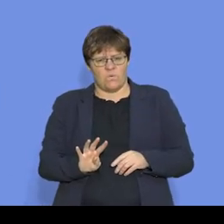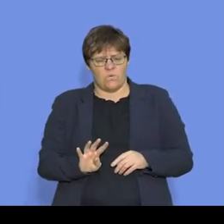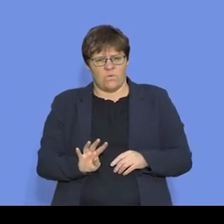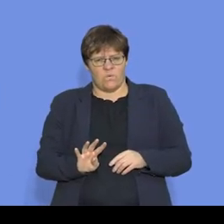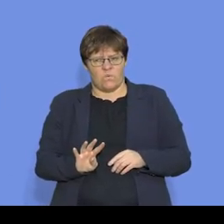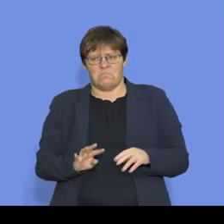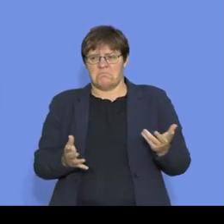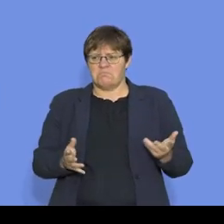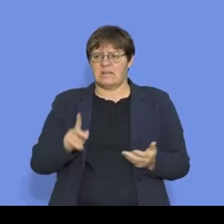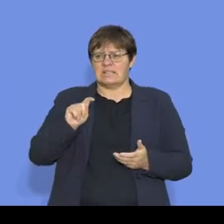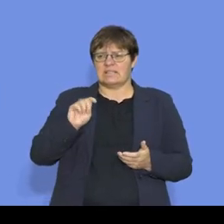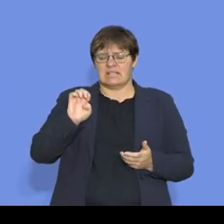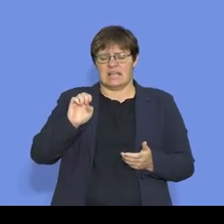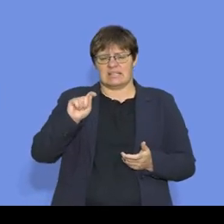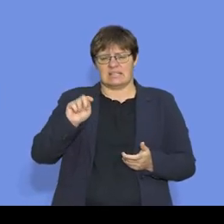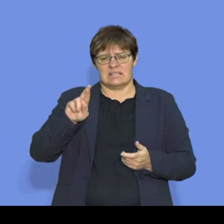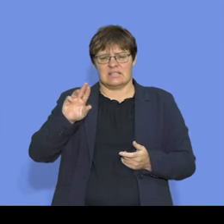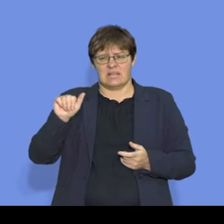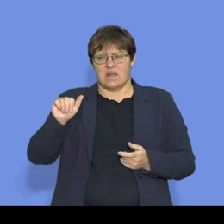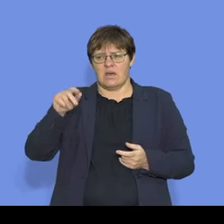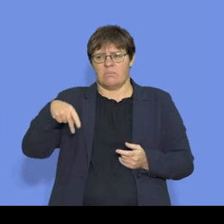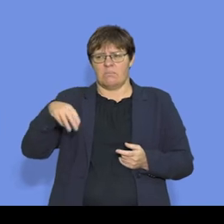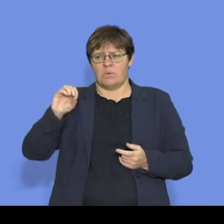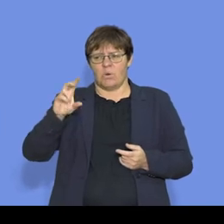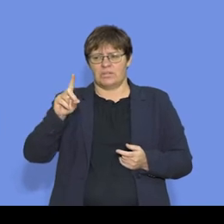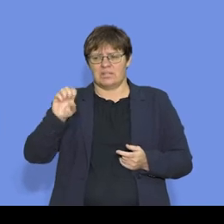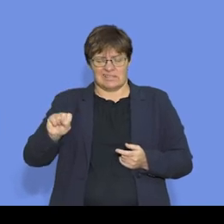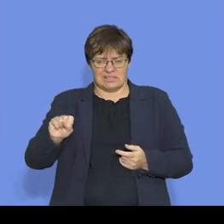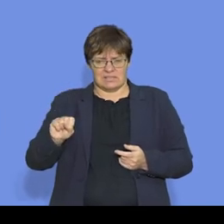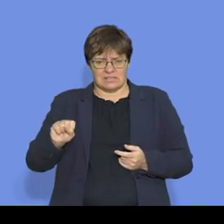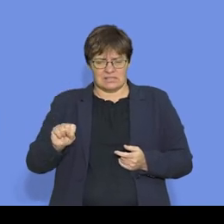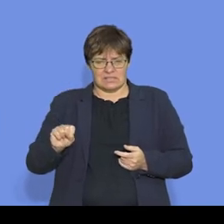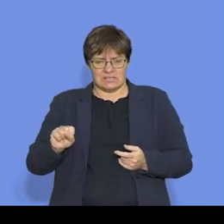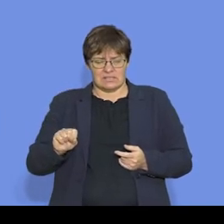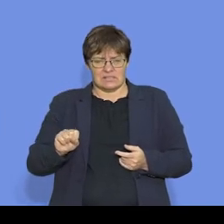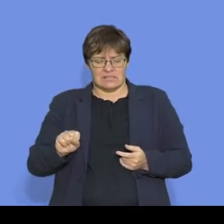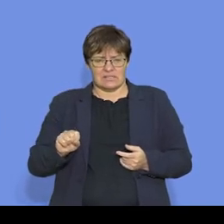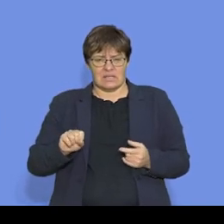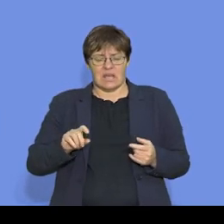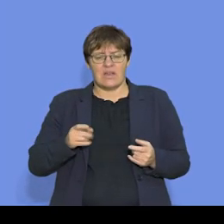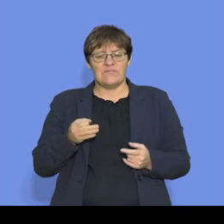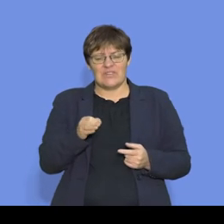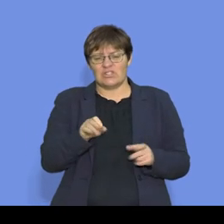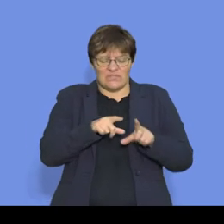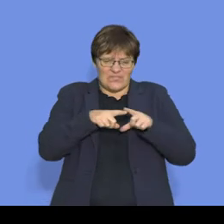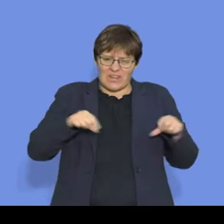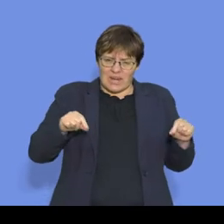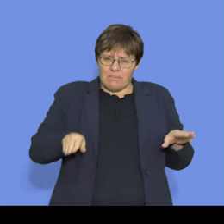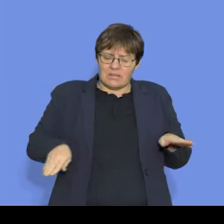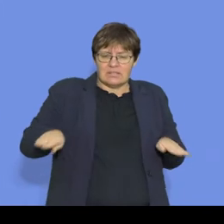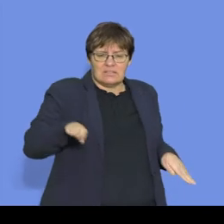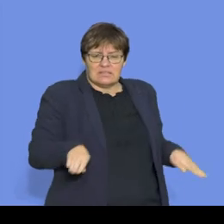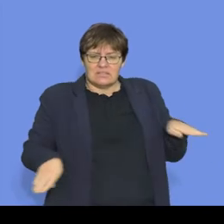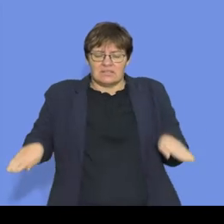or tetrapods. You can see it has fins, but it would have been able to